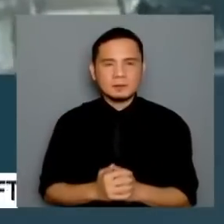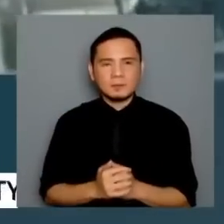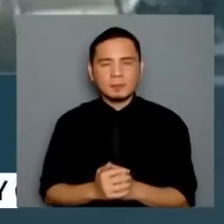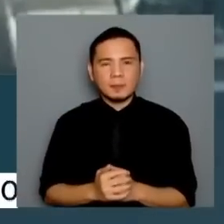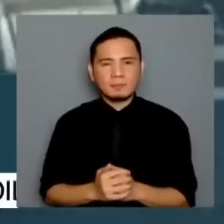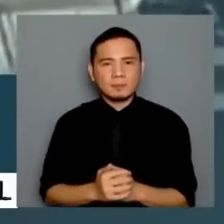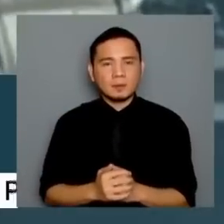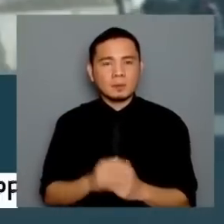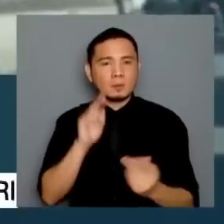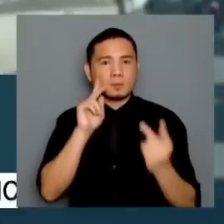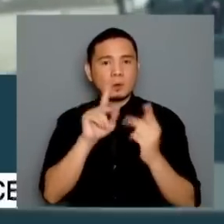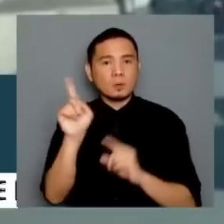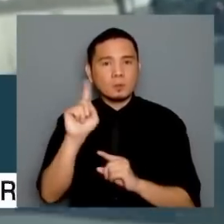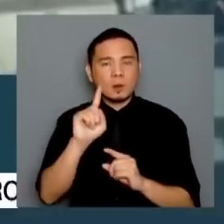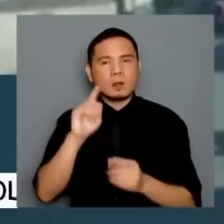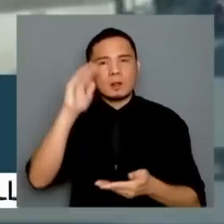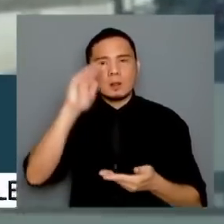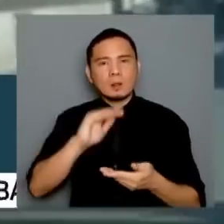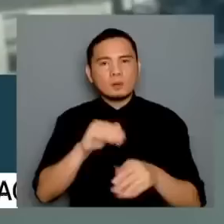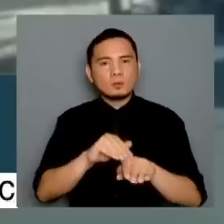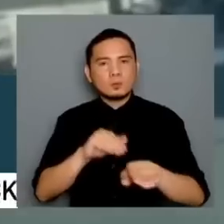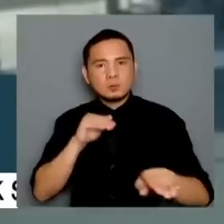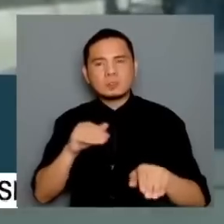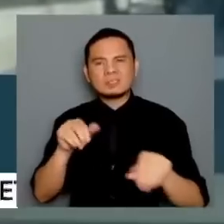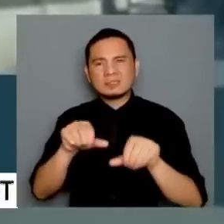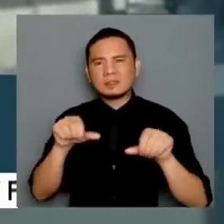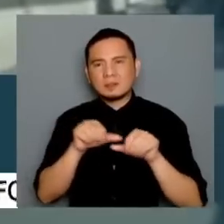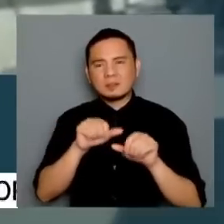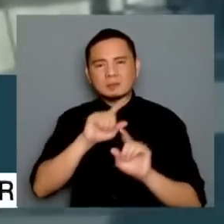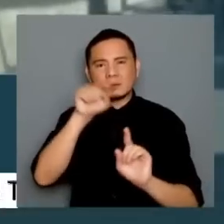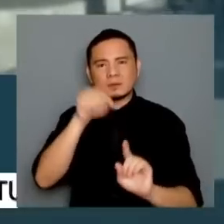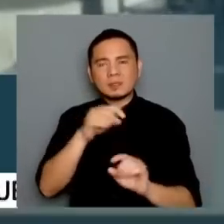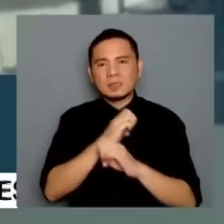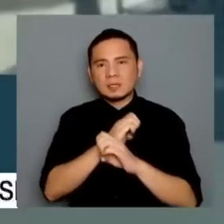major thoroughfares such as EDSA and MIA Road.